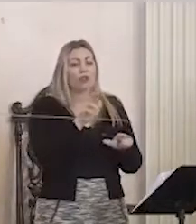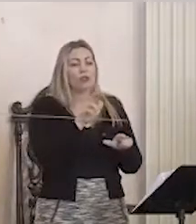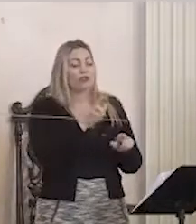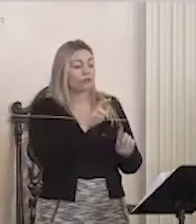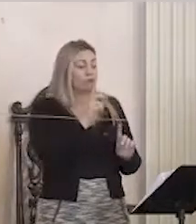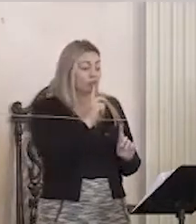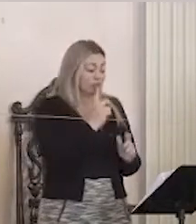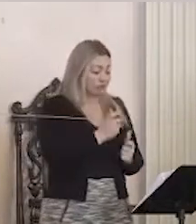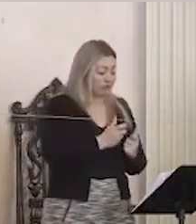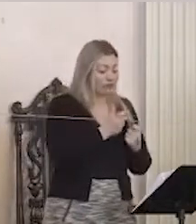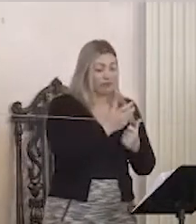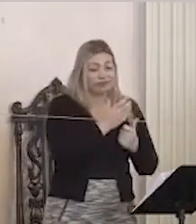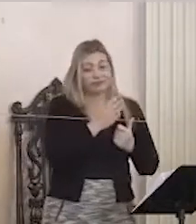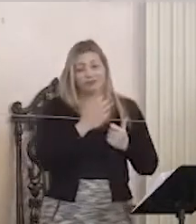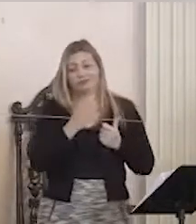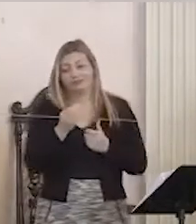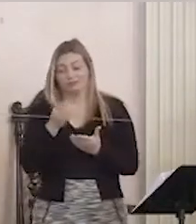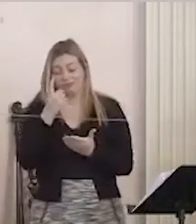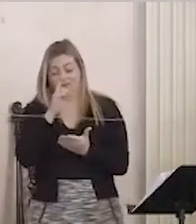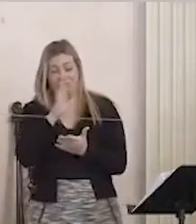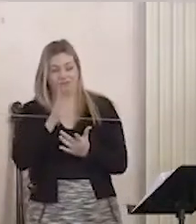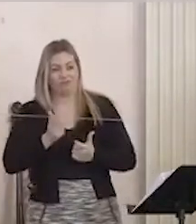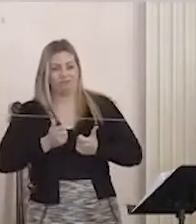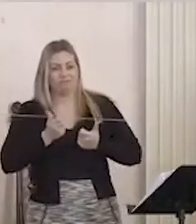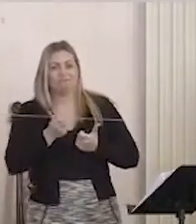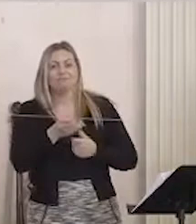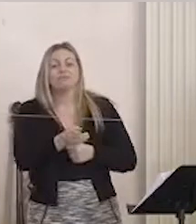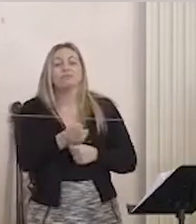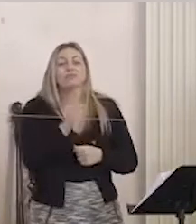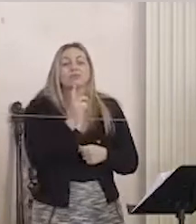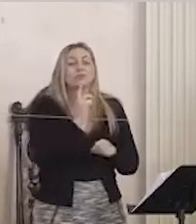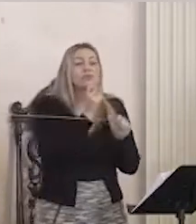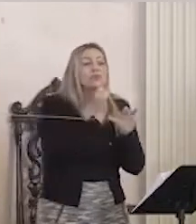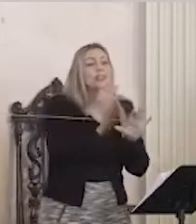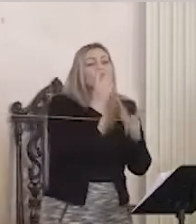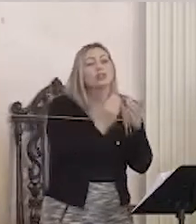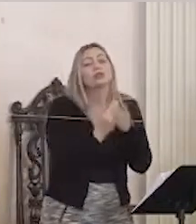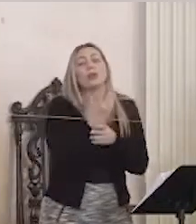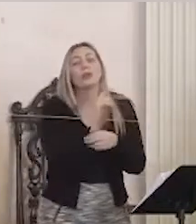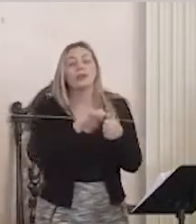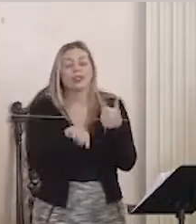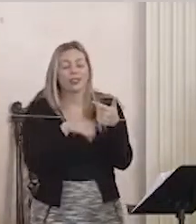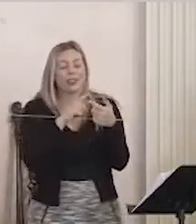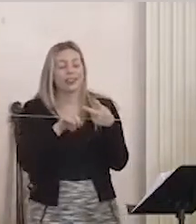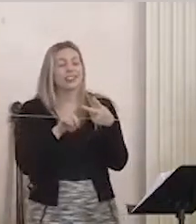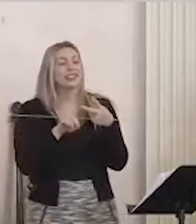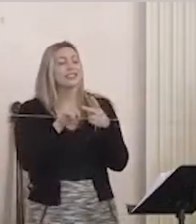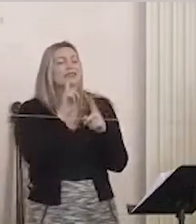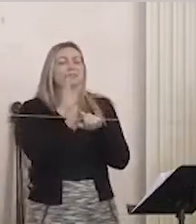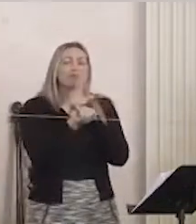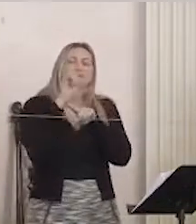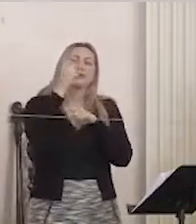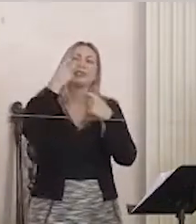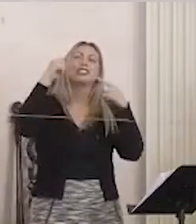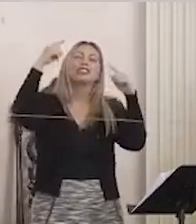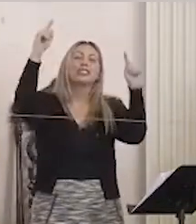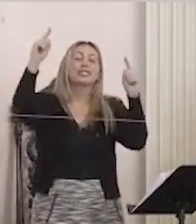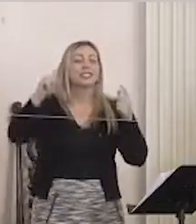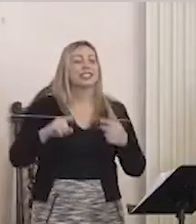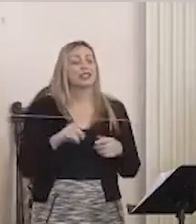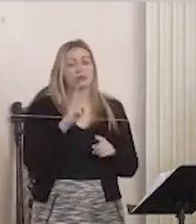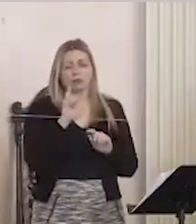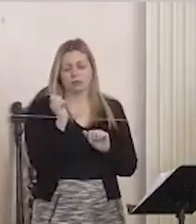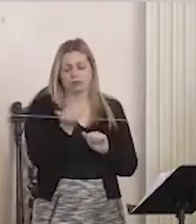verities and realities of your existence, the bliss of growth, the glory of action, the splendor of achievement are